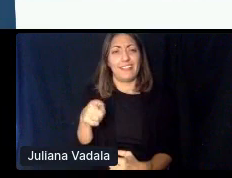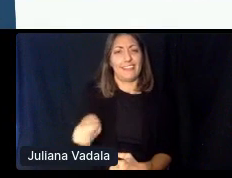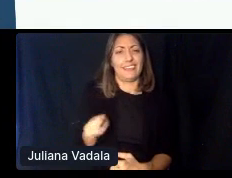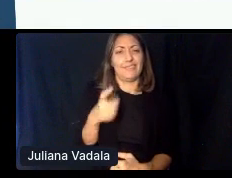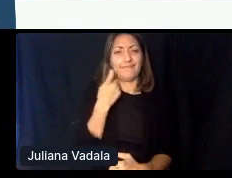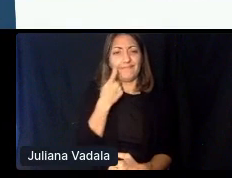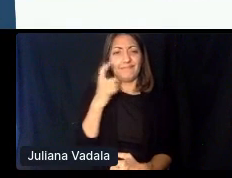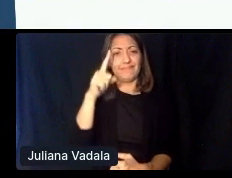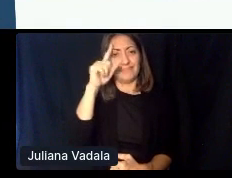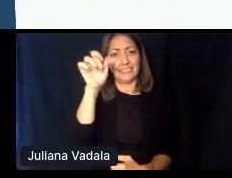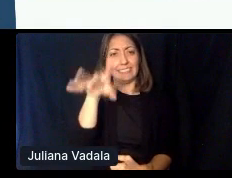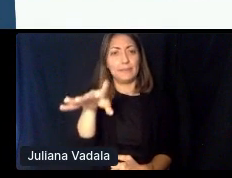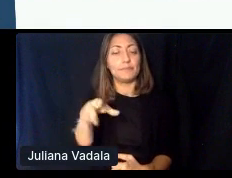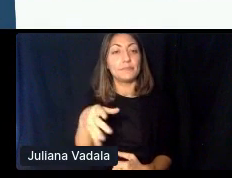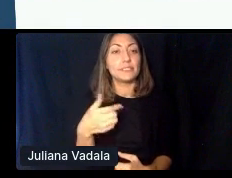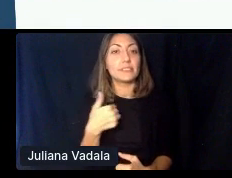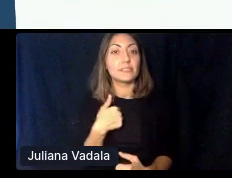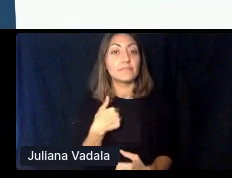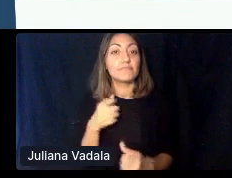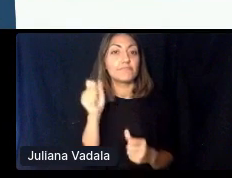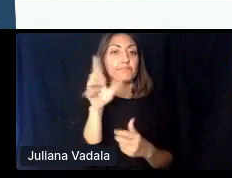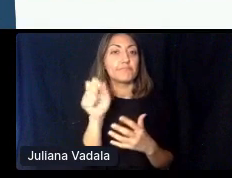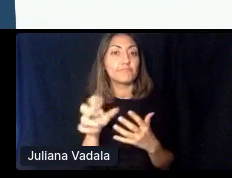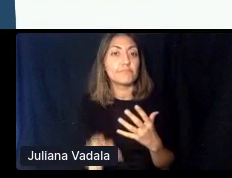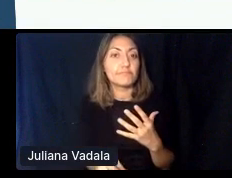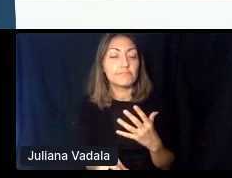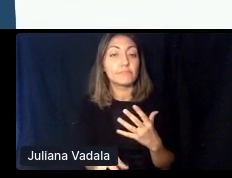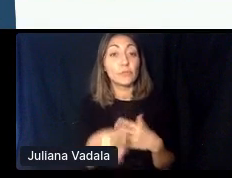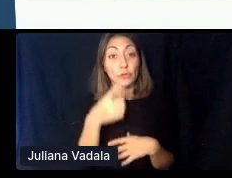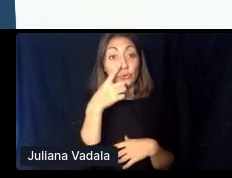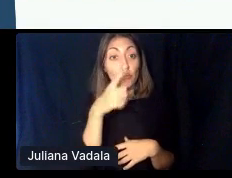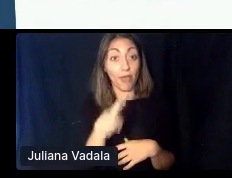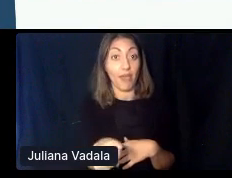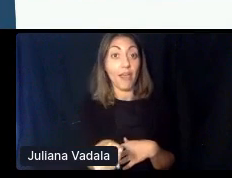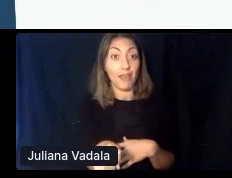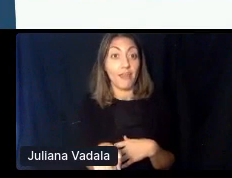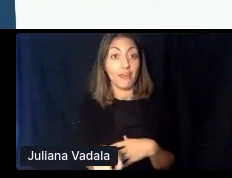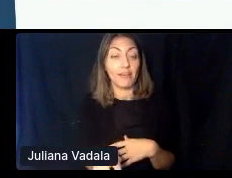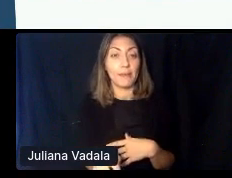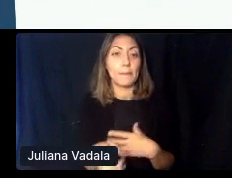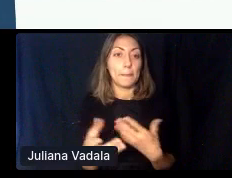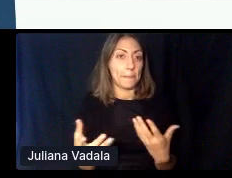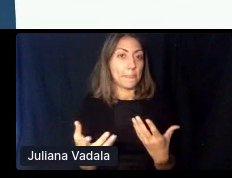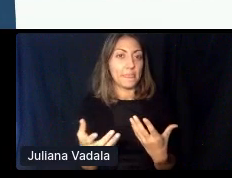Give it a moment for folks to reply. I know this is much more than just typing a letter.